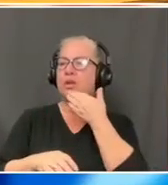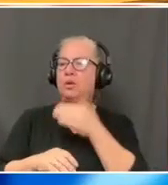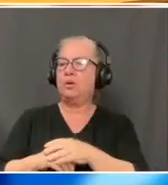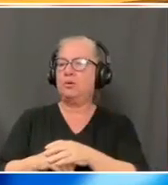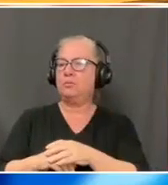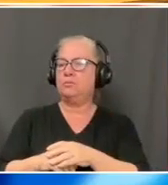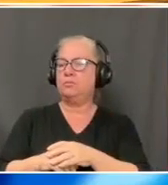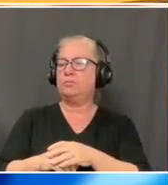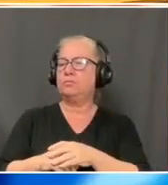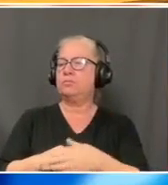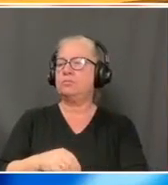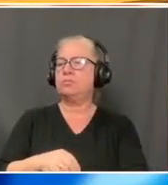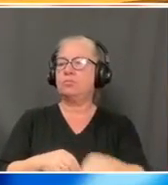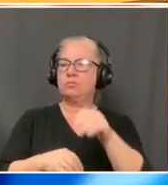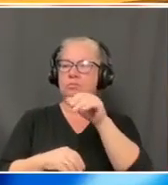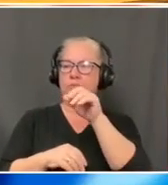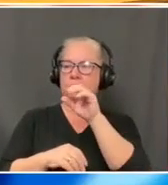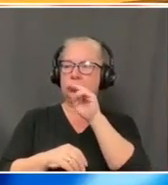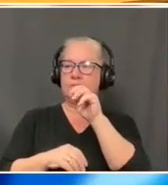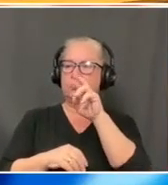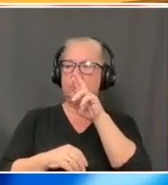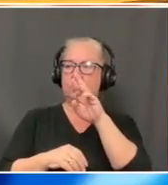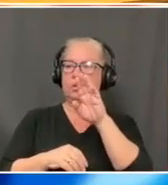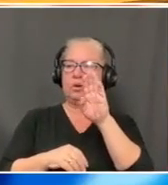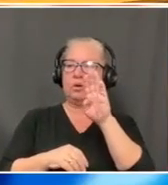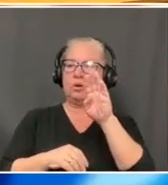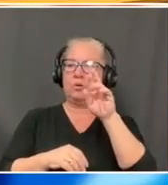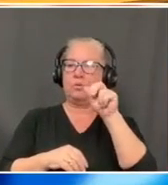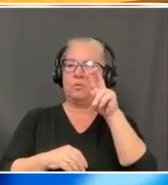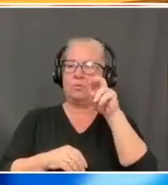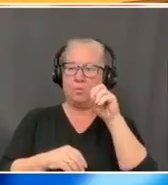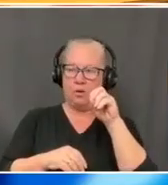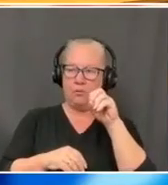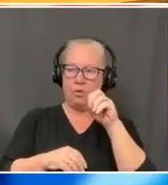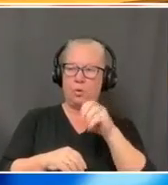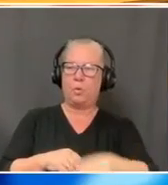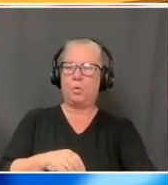Bravo Karimi, for answering all of our questions.